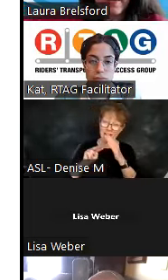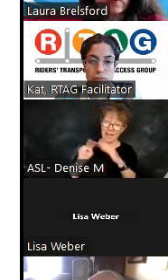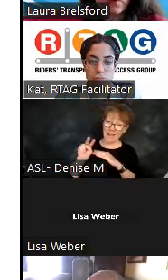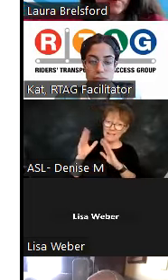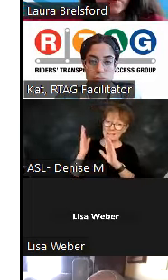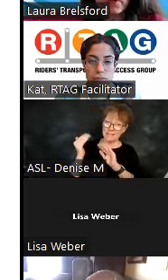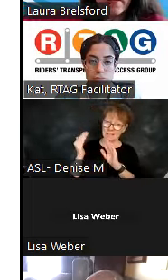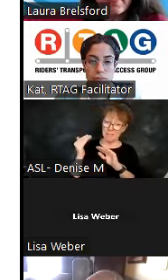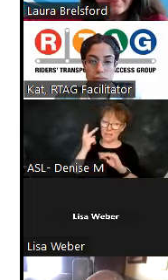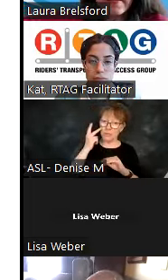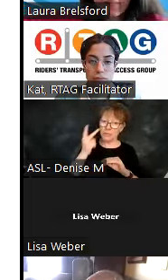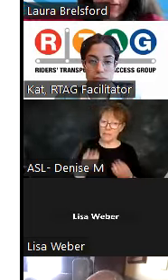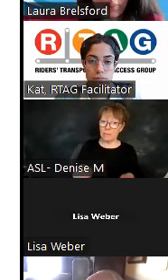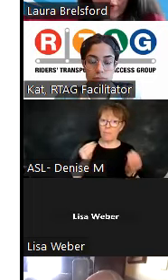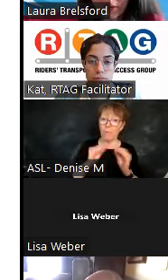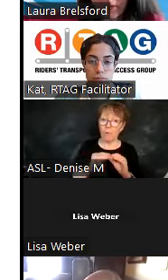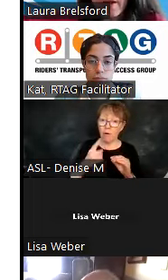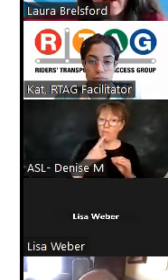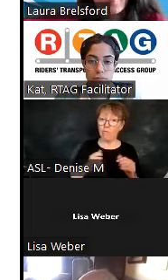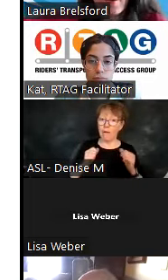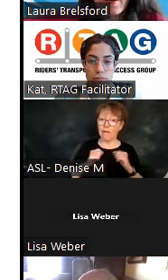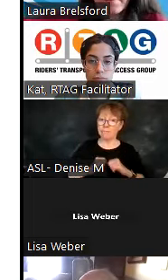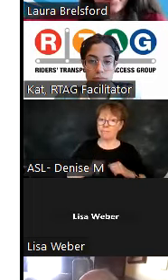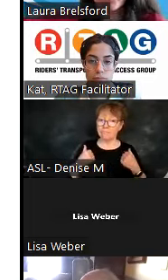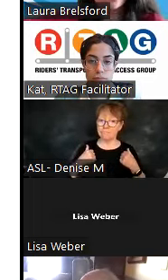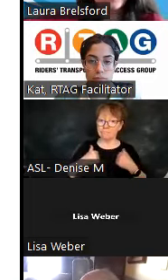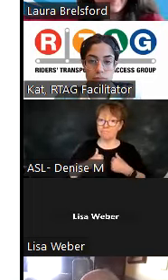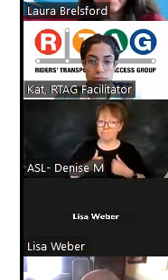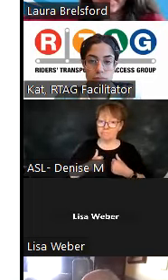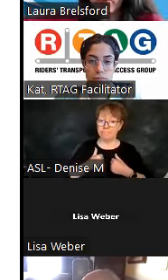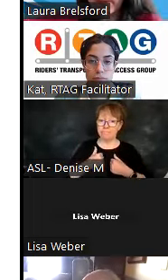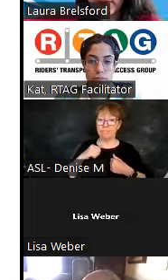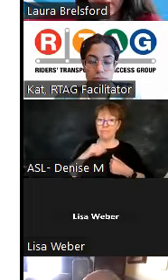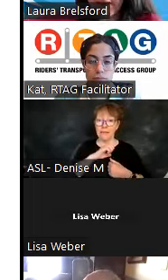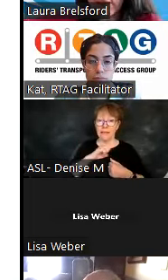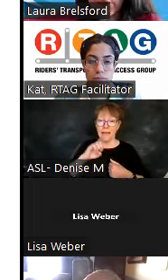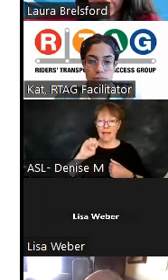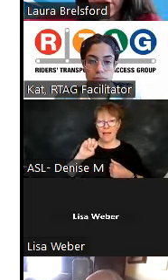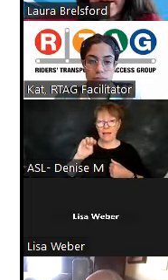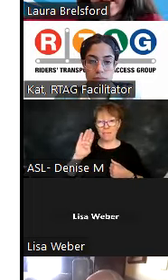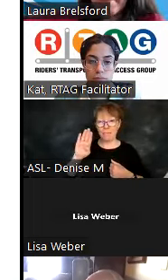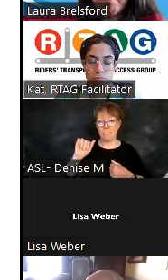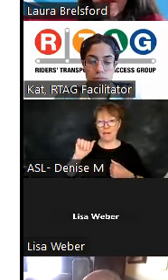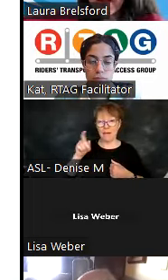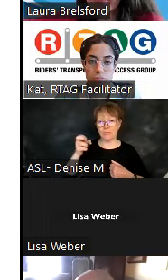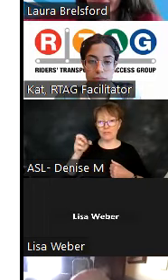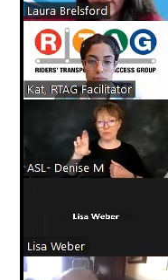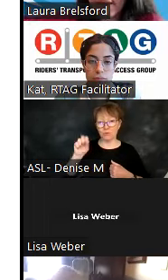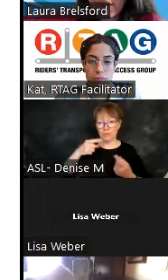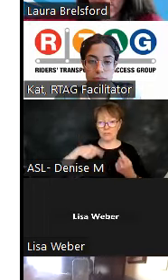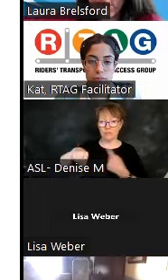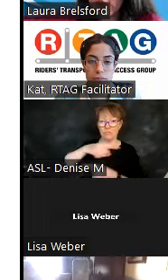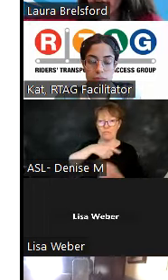transit ambassadors in the network. There will not be a transit ambassador at